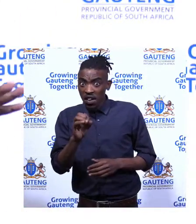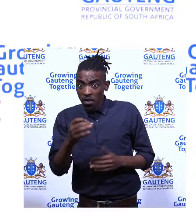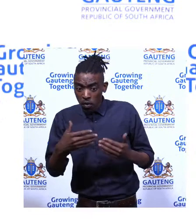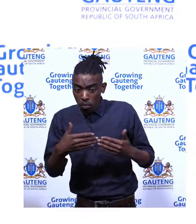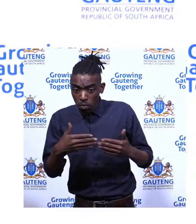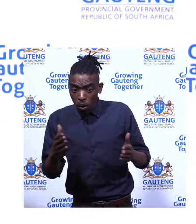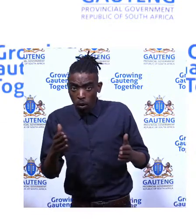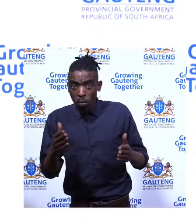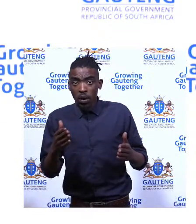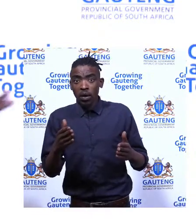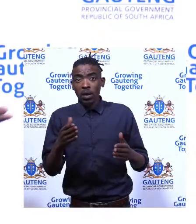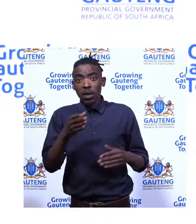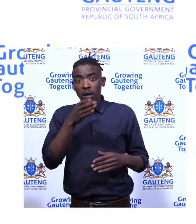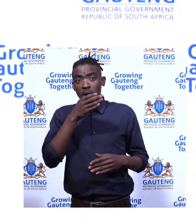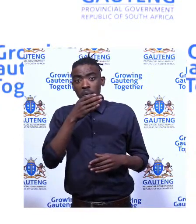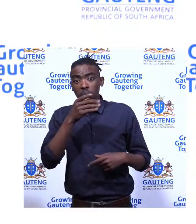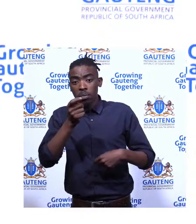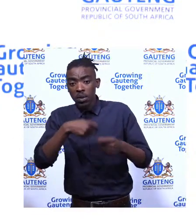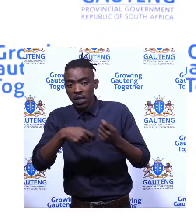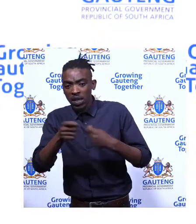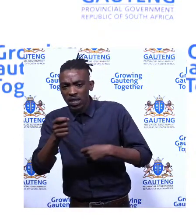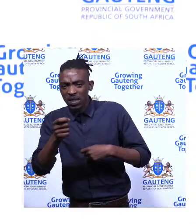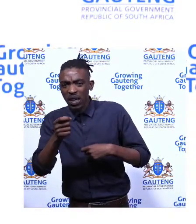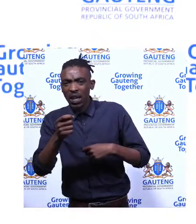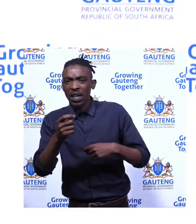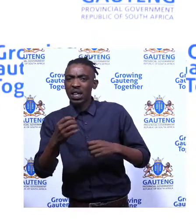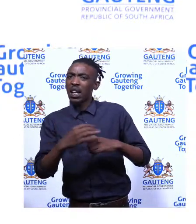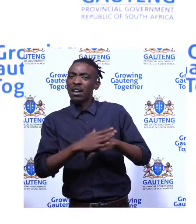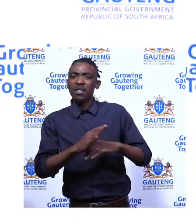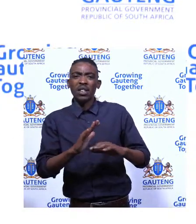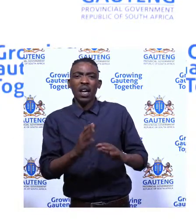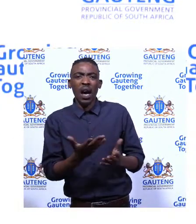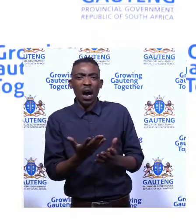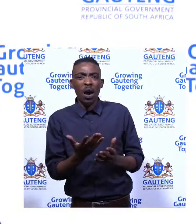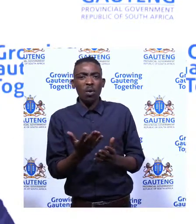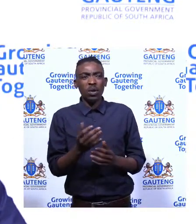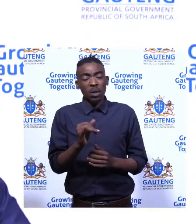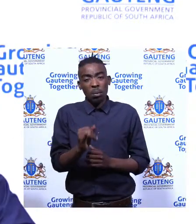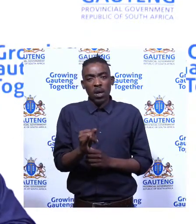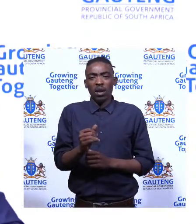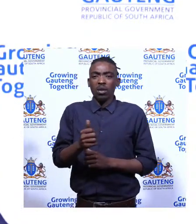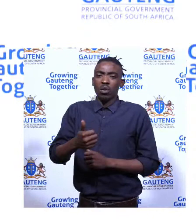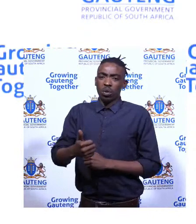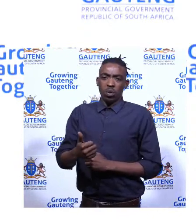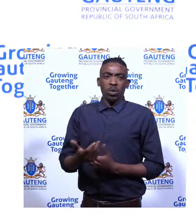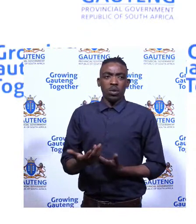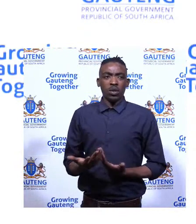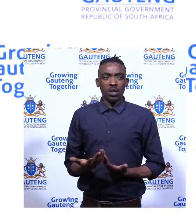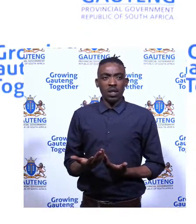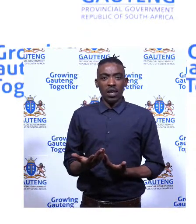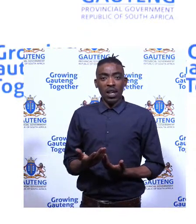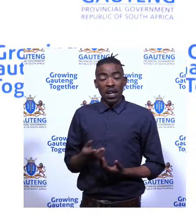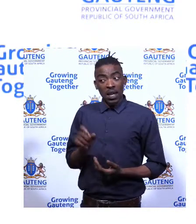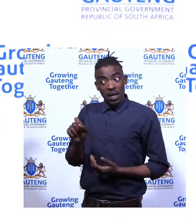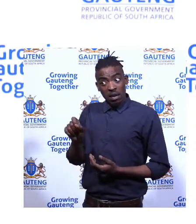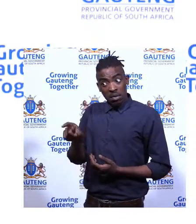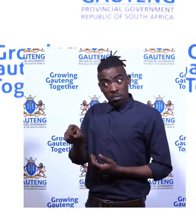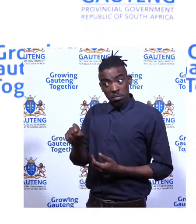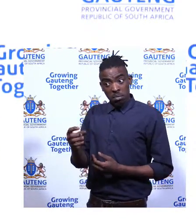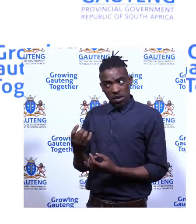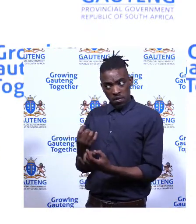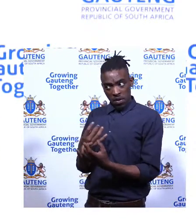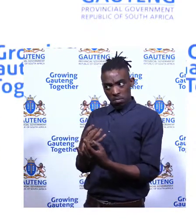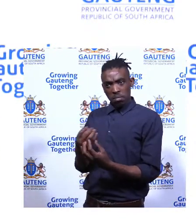was on the admissions in hospitals, and he gave that feedback about what